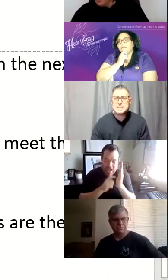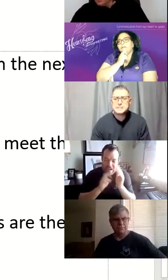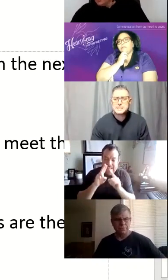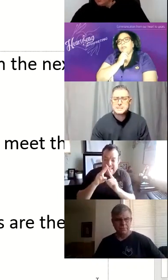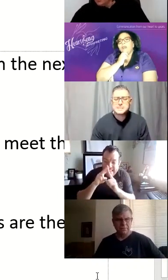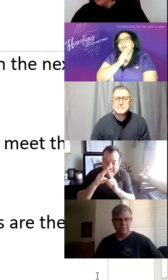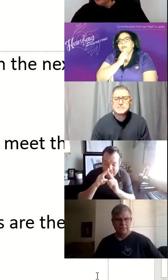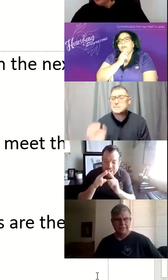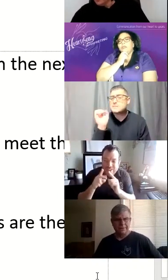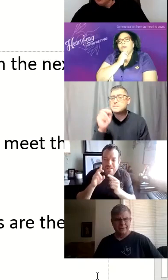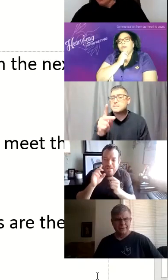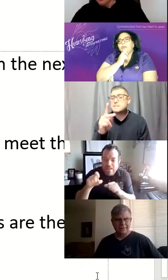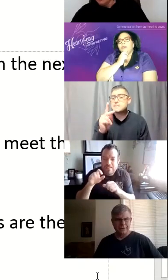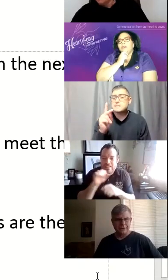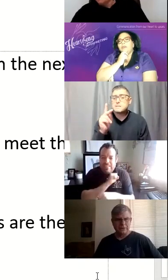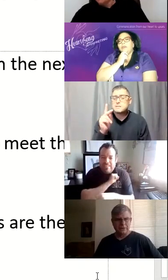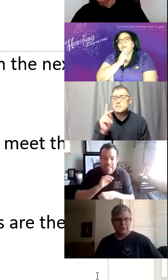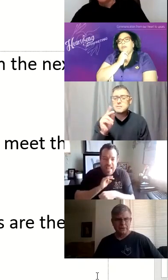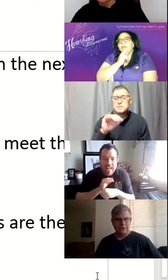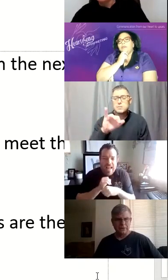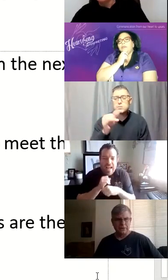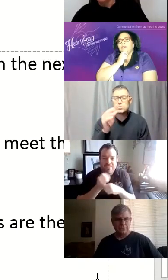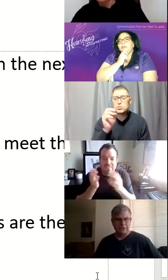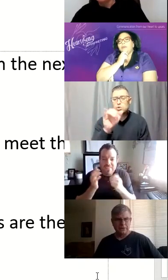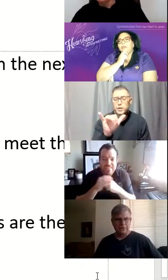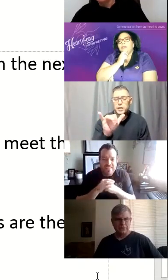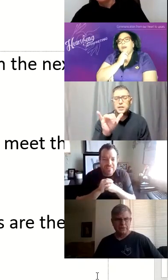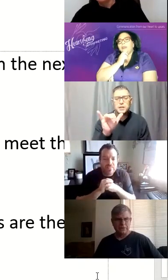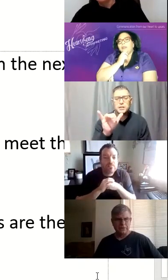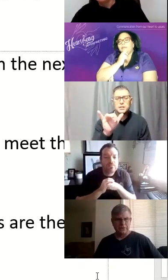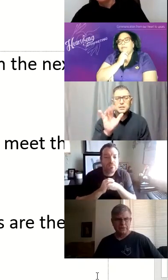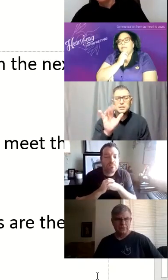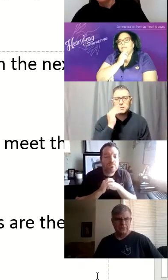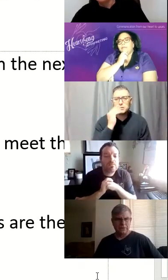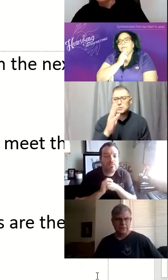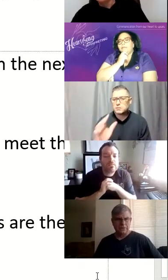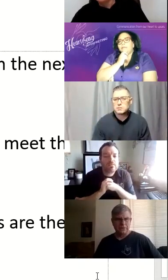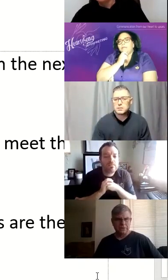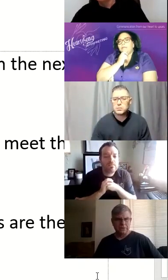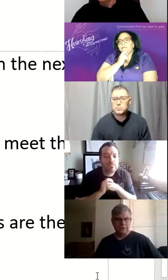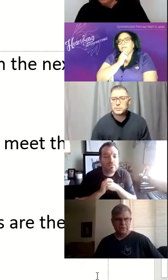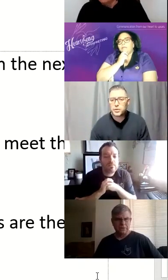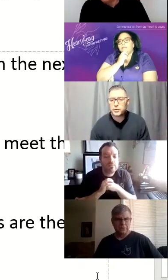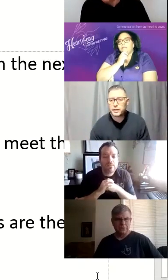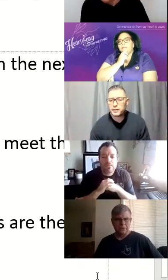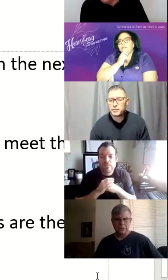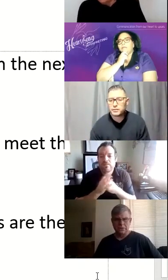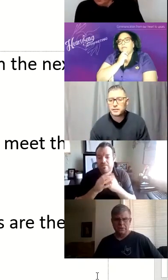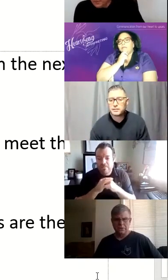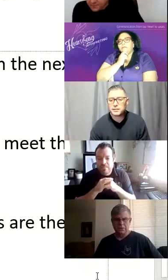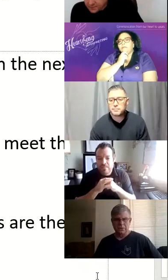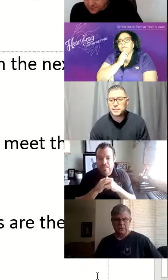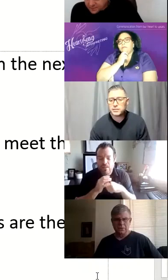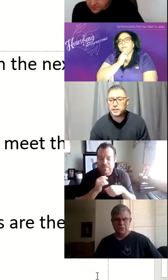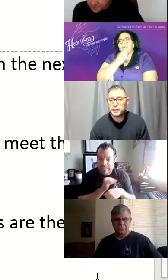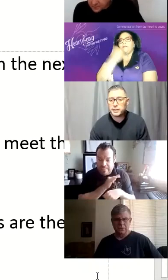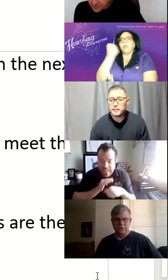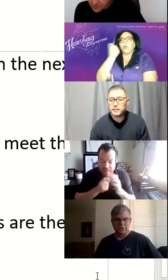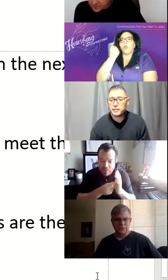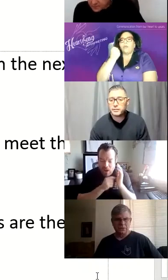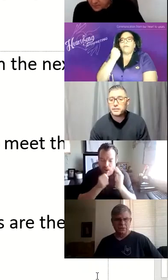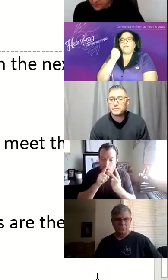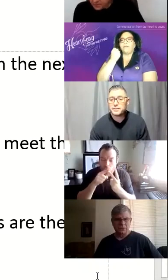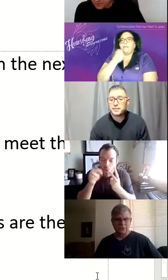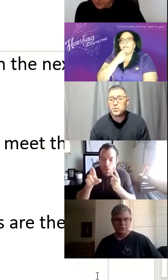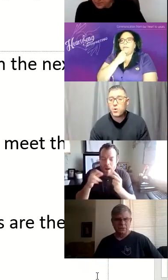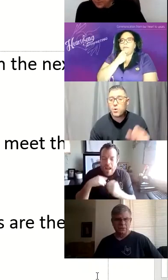Okay, so Joey. Yeah. Joey is talking. Joey down Thank there, you. hold on, he's off my screen. Didn't